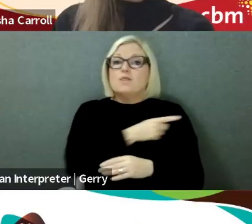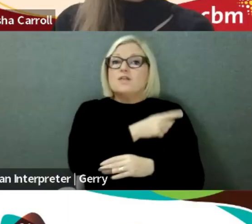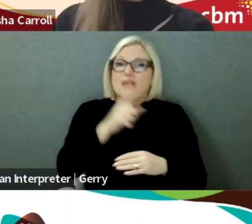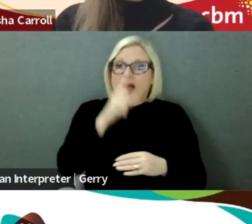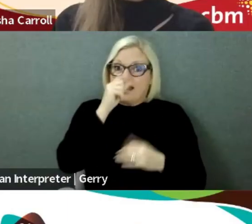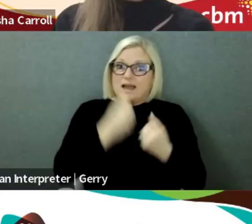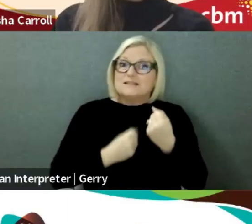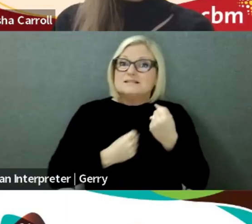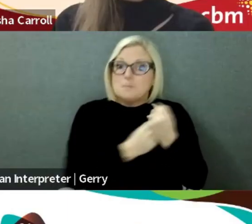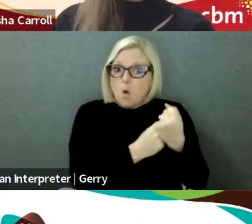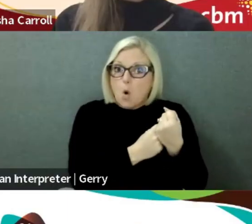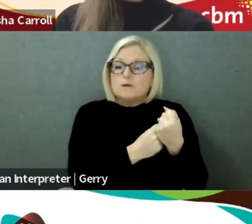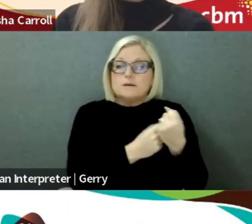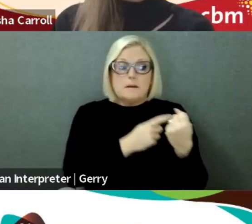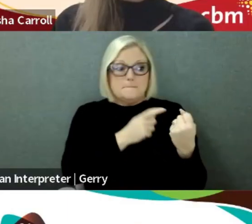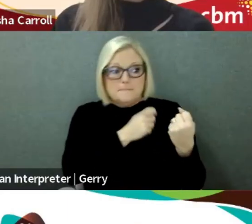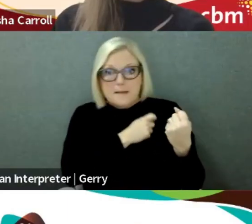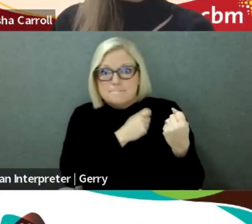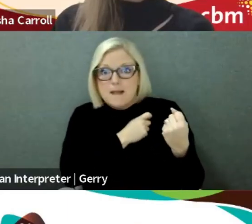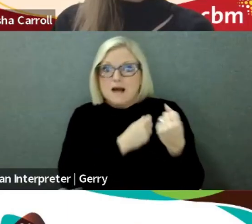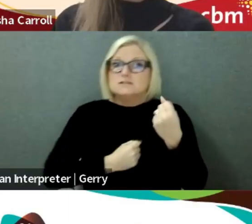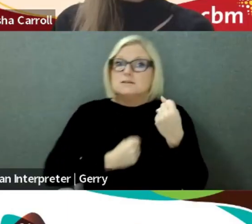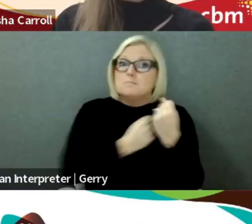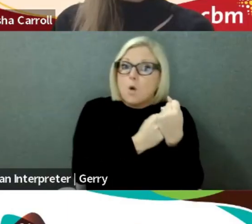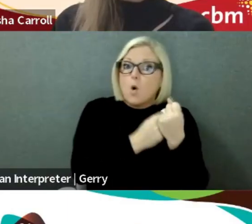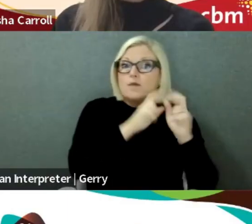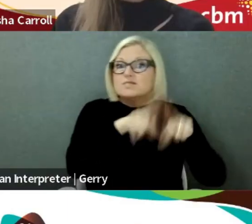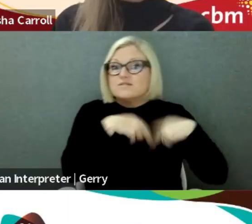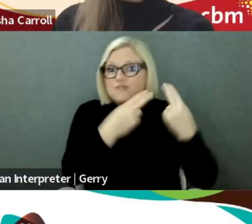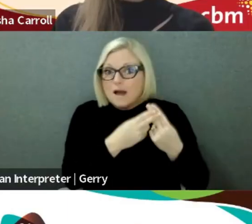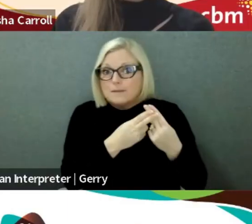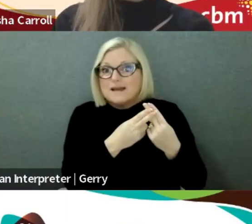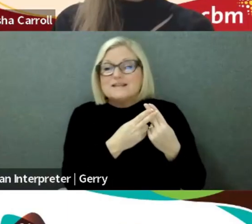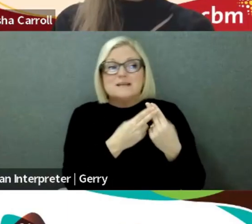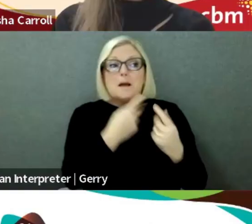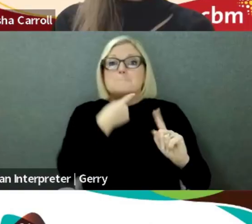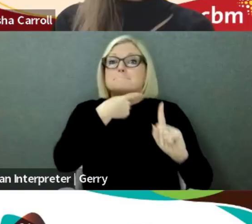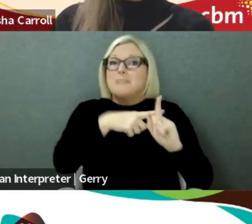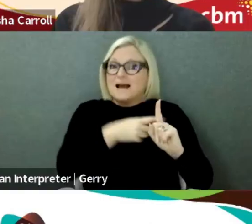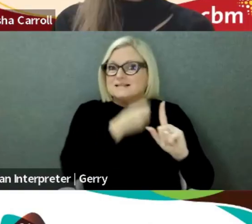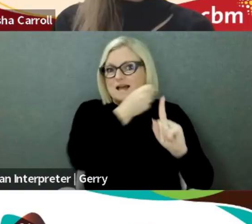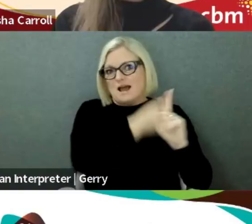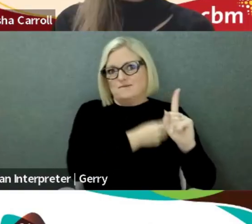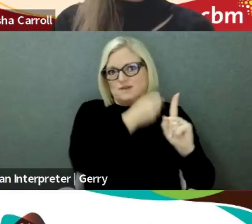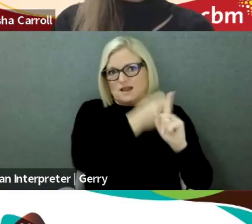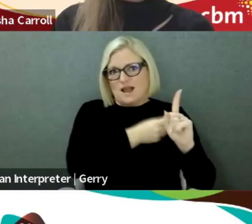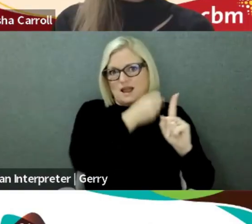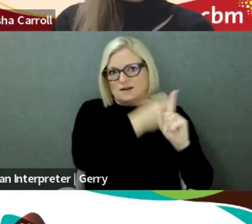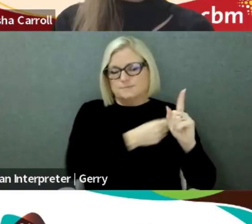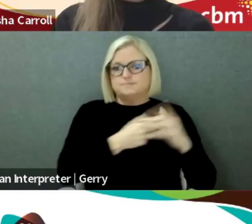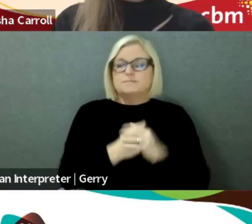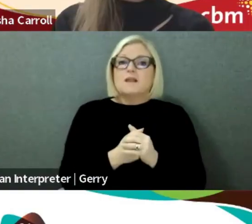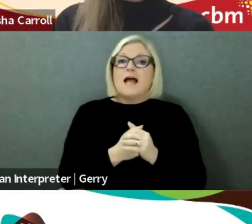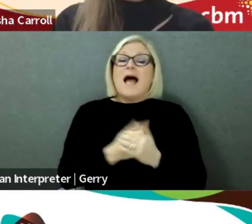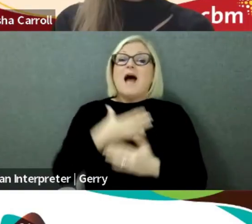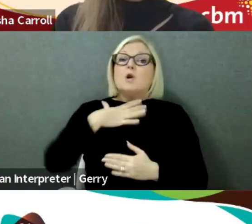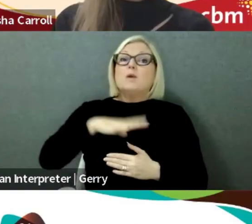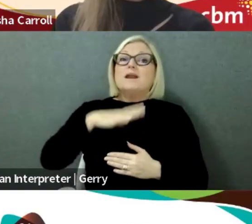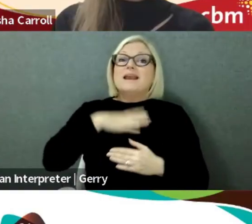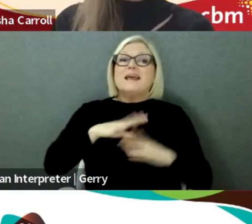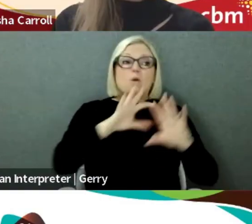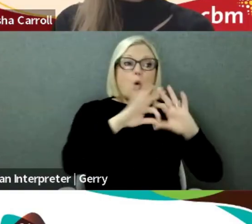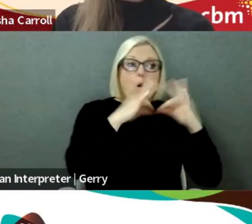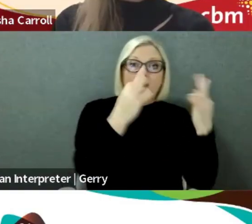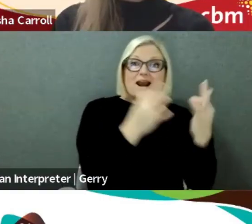and advocate more effectively. Support should also include organization-to-organization peer learning